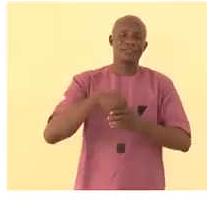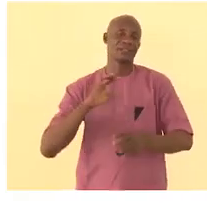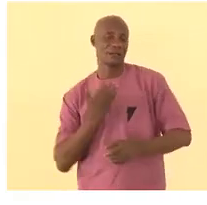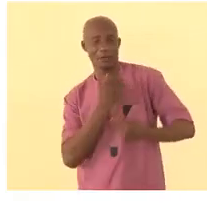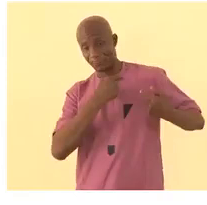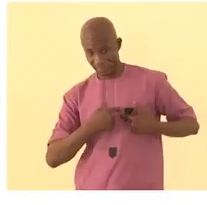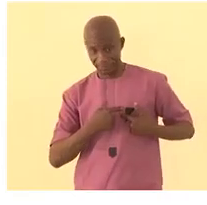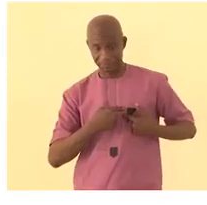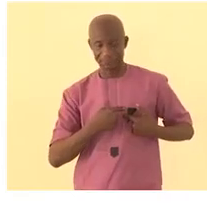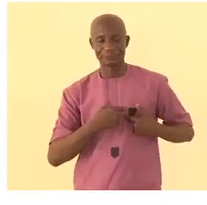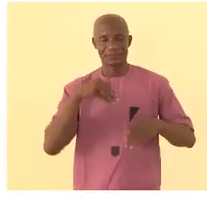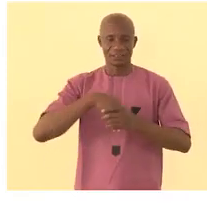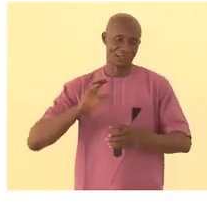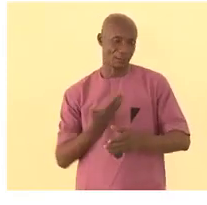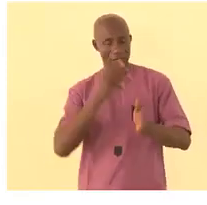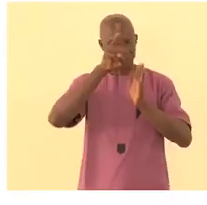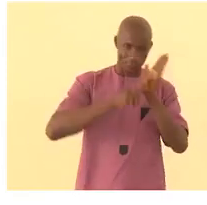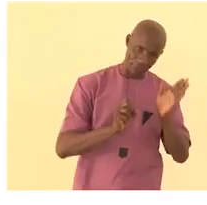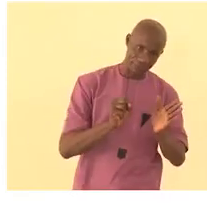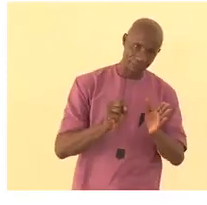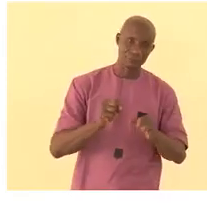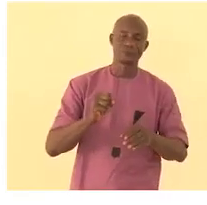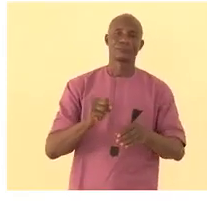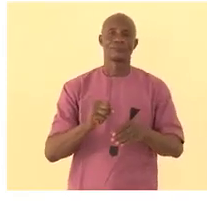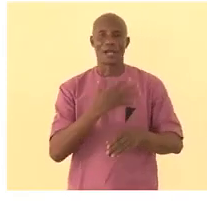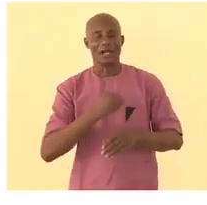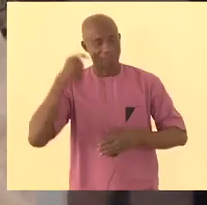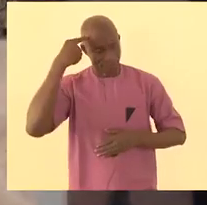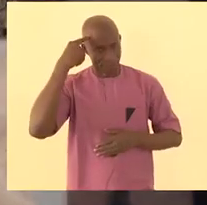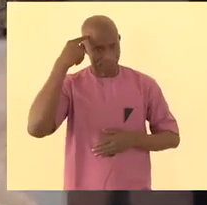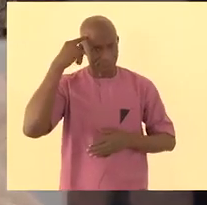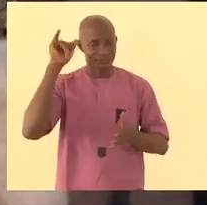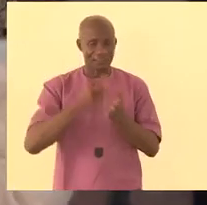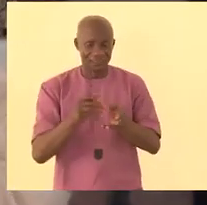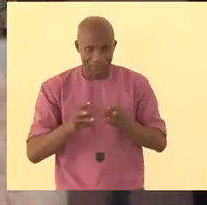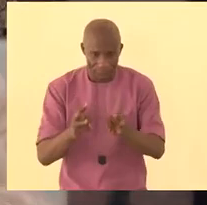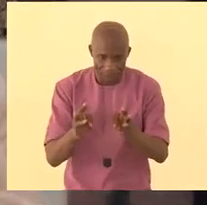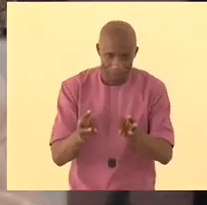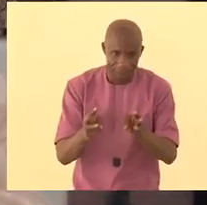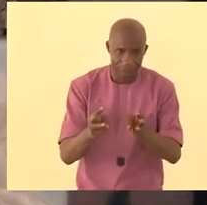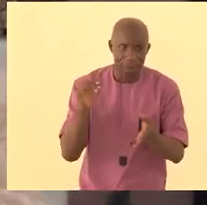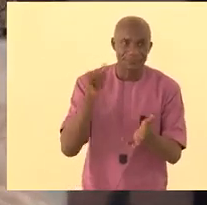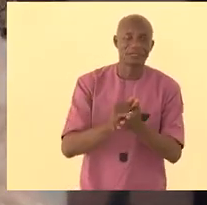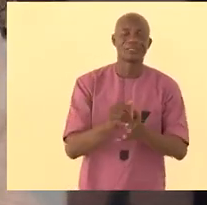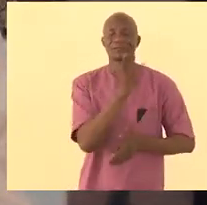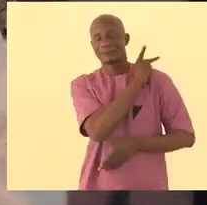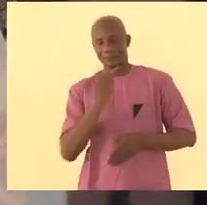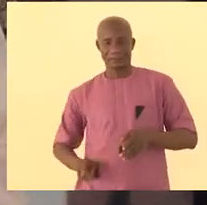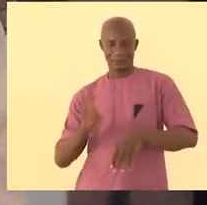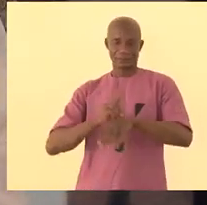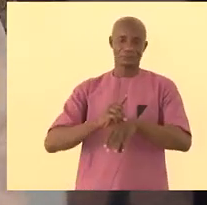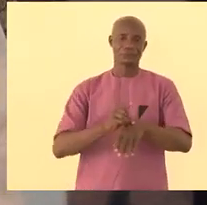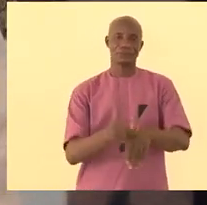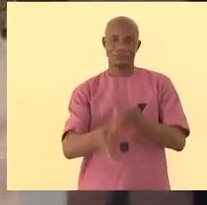minds, in our wills, and in our hearts. That's the way that the kingdom of